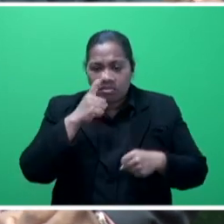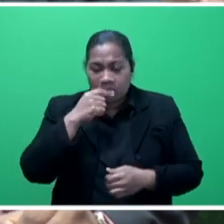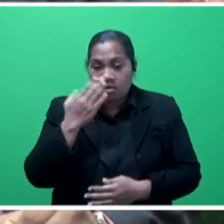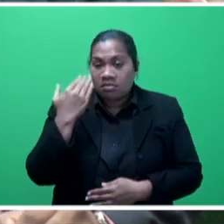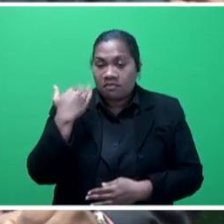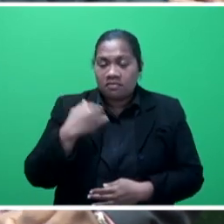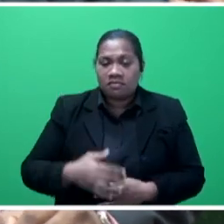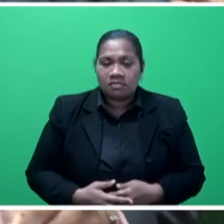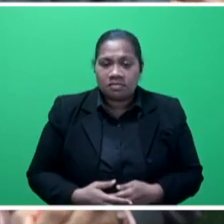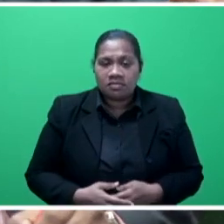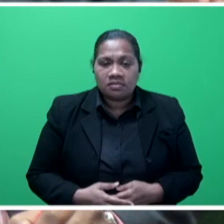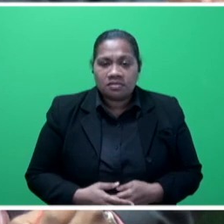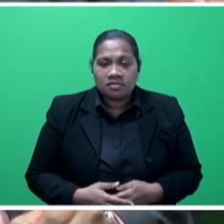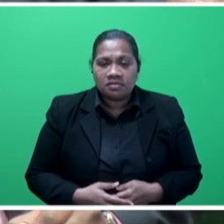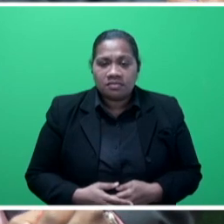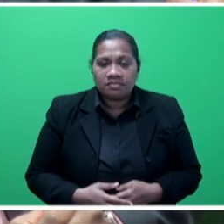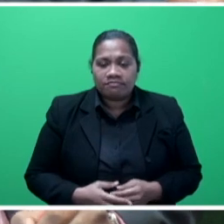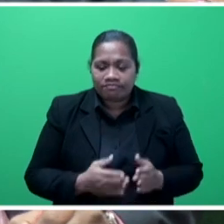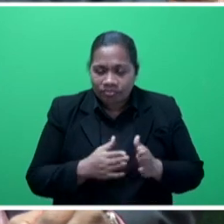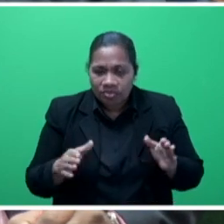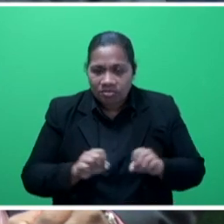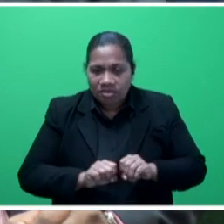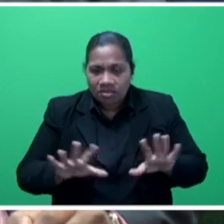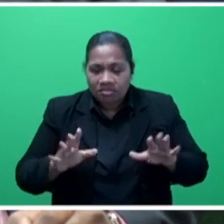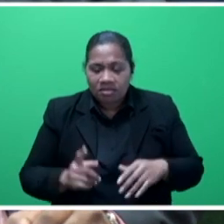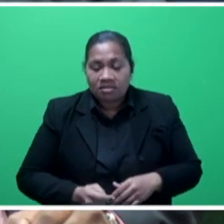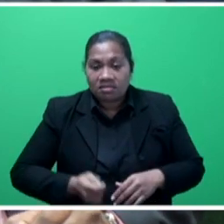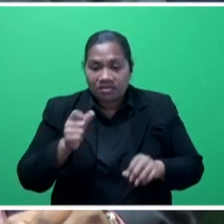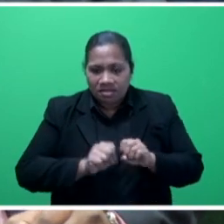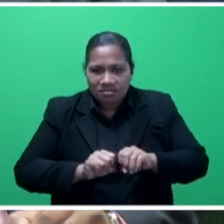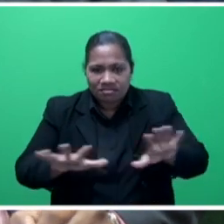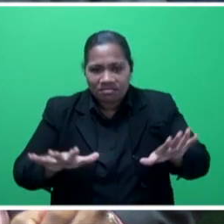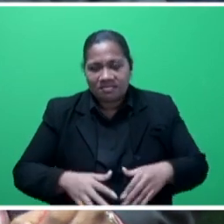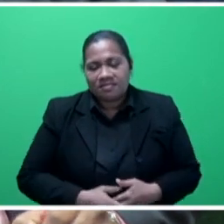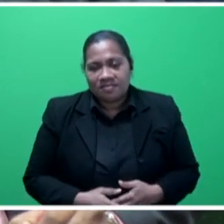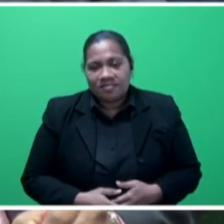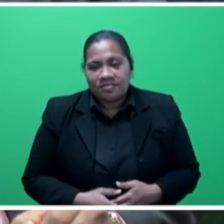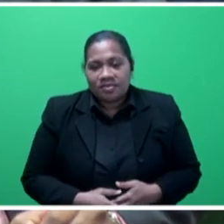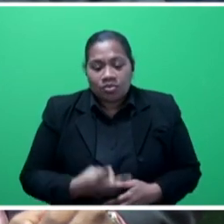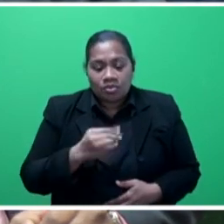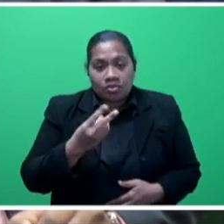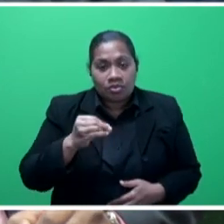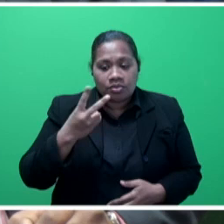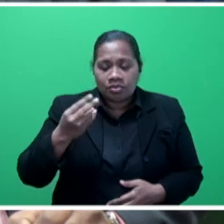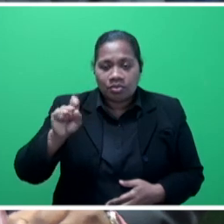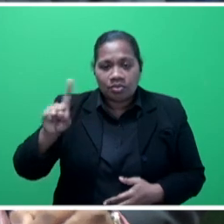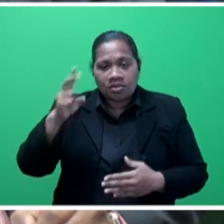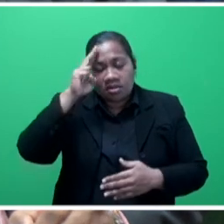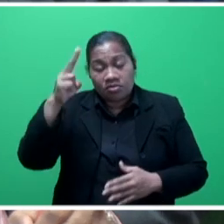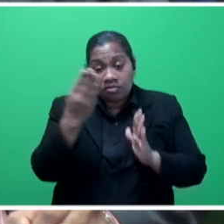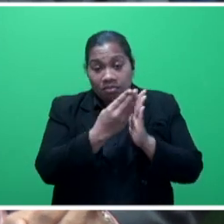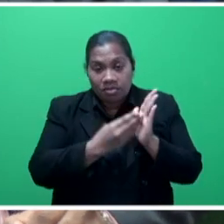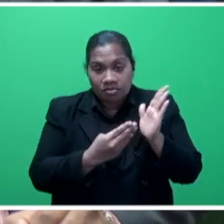the pandemic and post-pandemic, rolling out various initiatives through the 2020-2021 national budget,